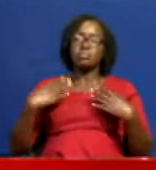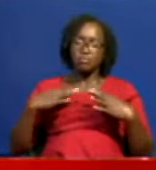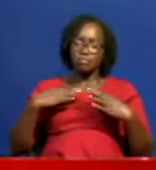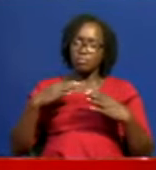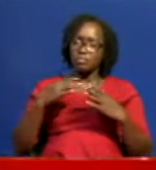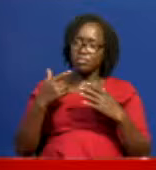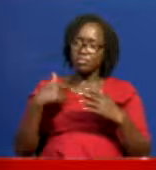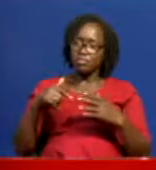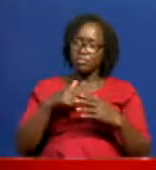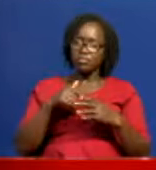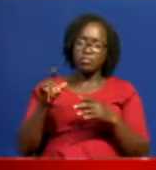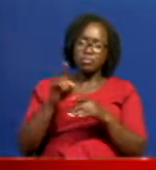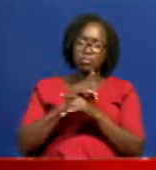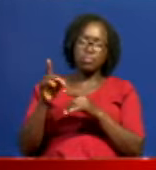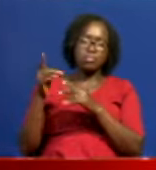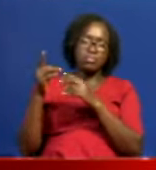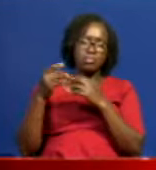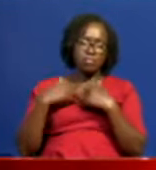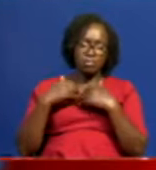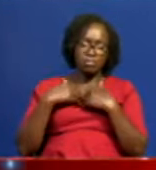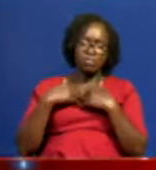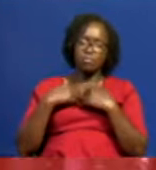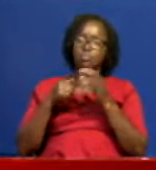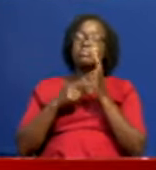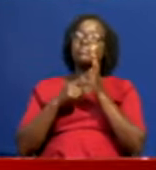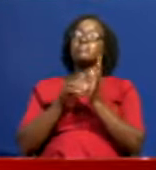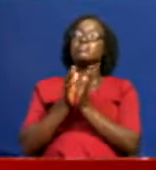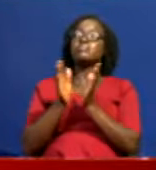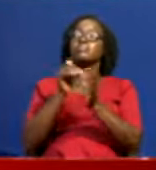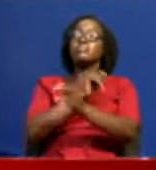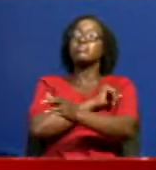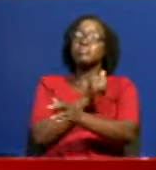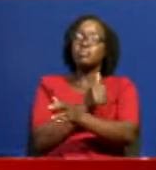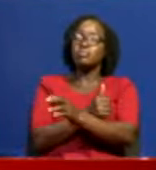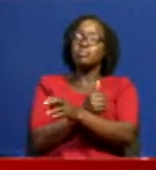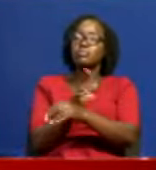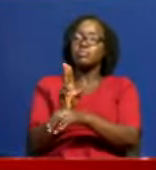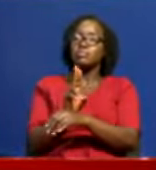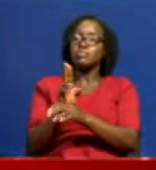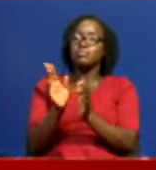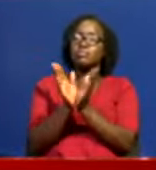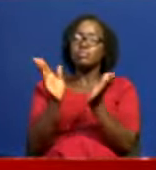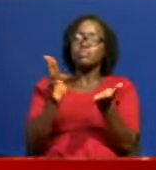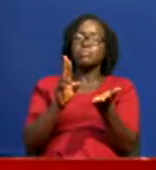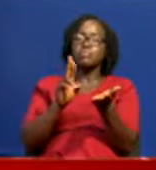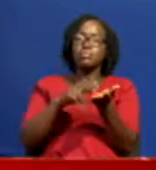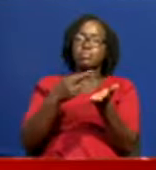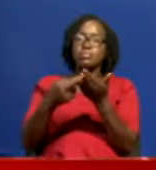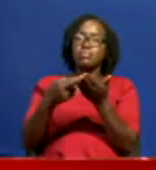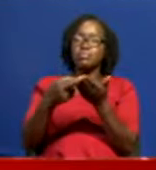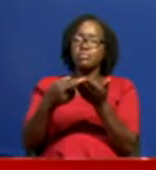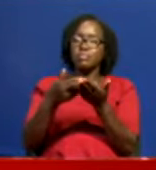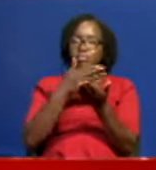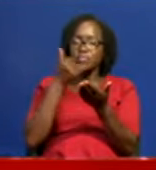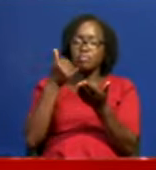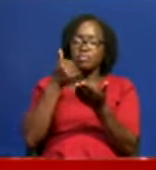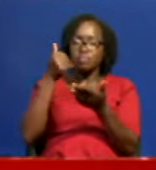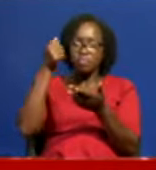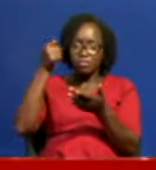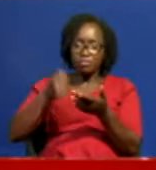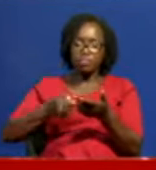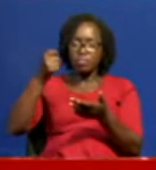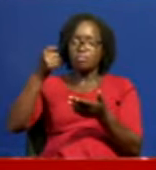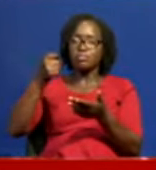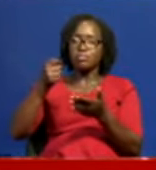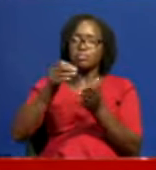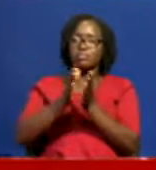duty-bound to exercise public authority and deploy public resources to the best of our judgment and